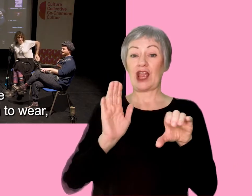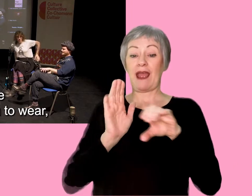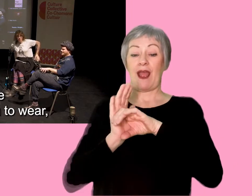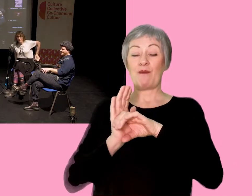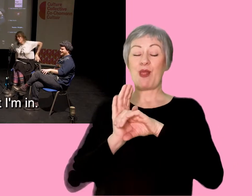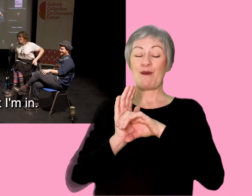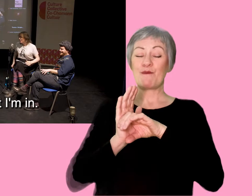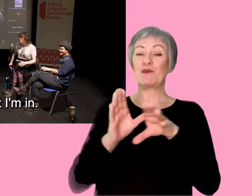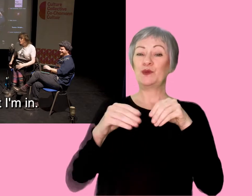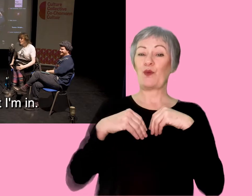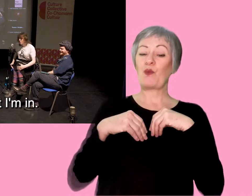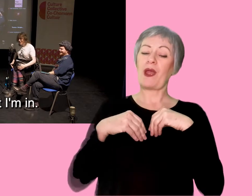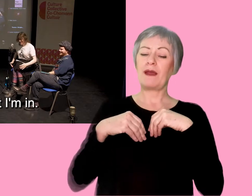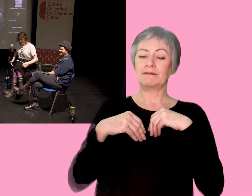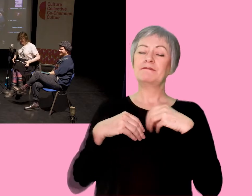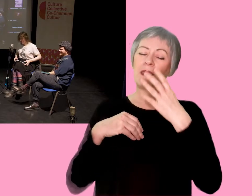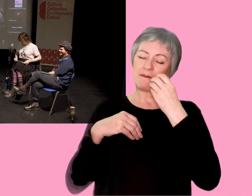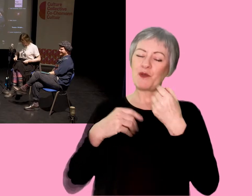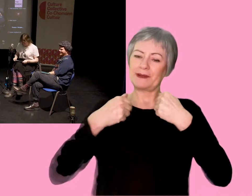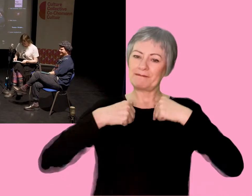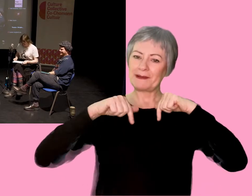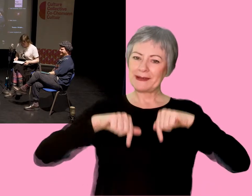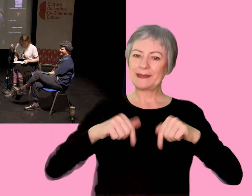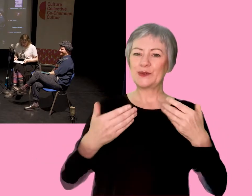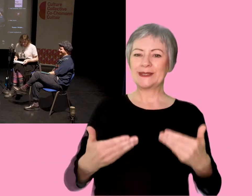emblem to wear, but it's the mood that I'm in. So,